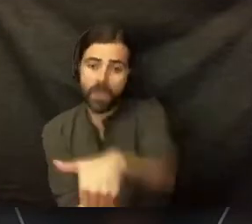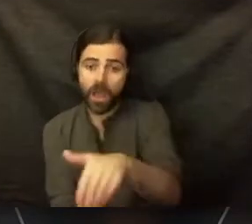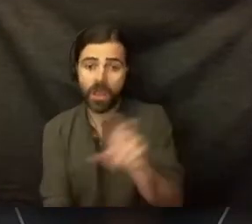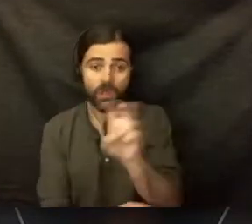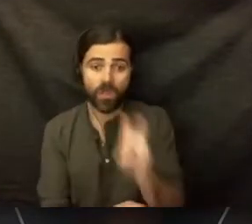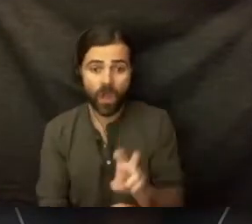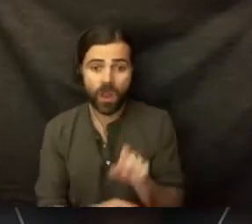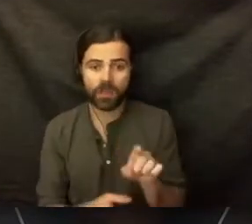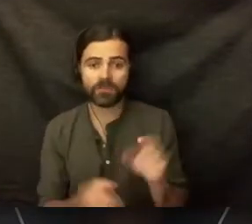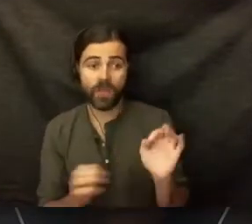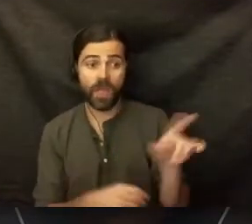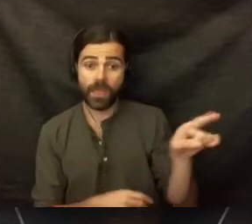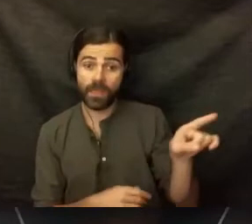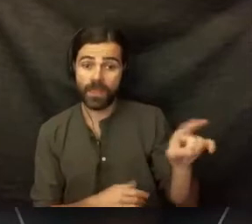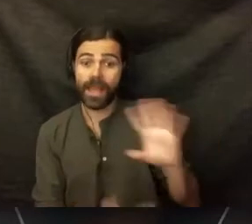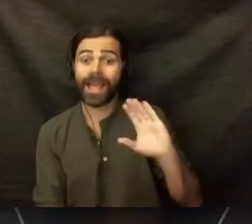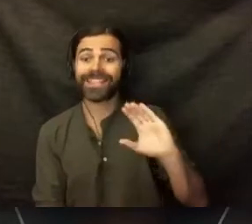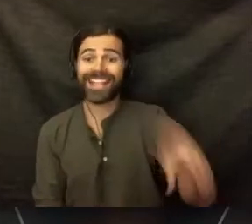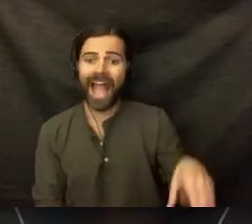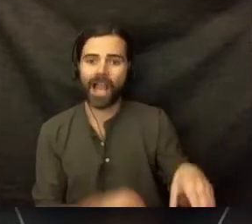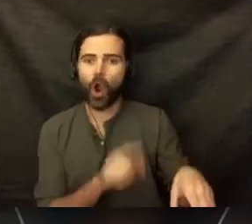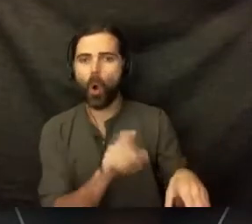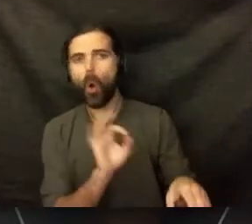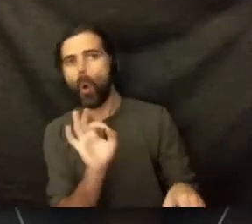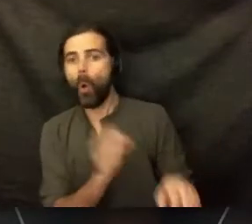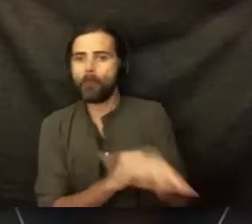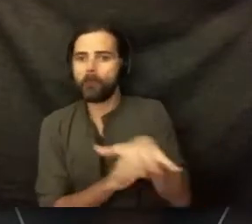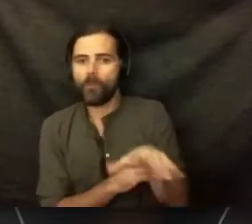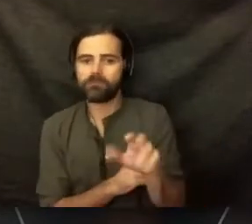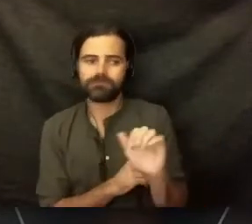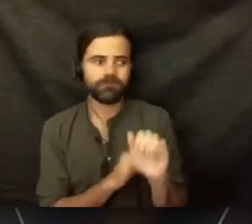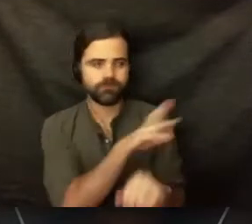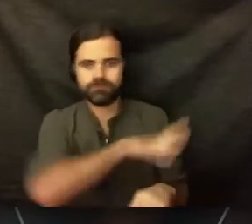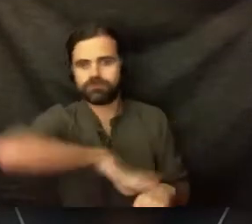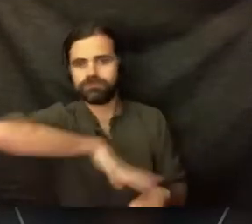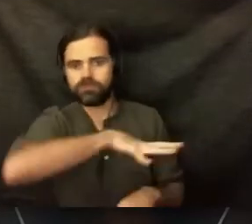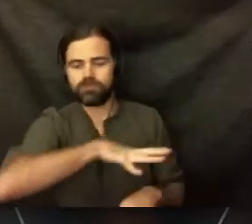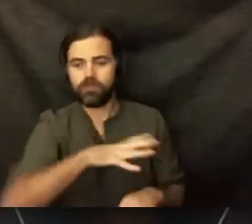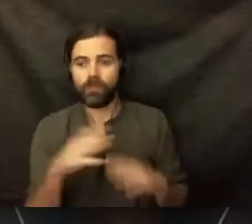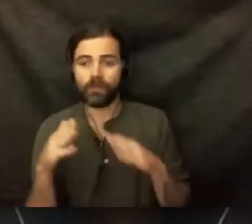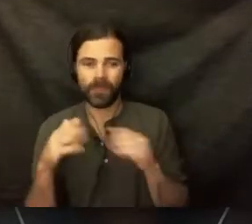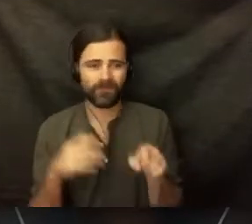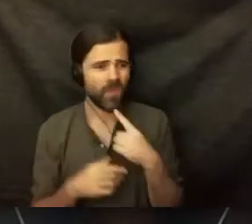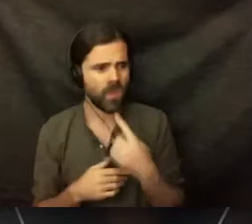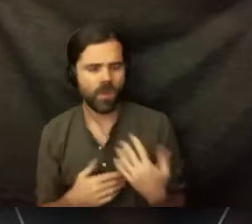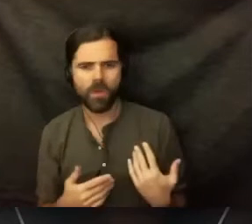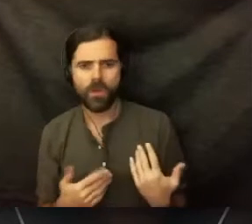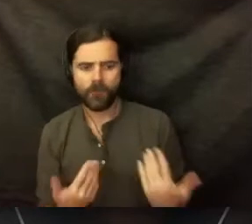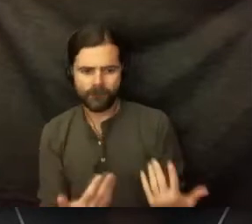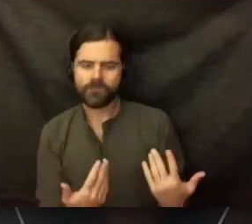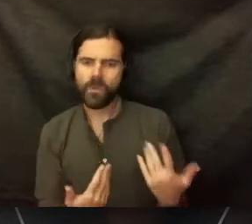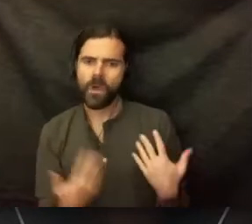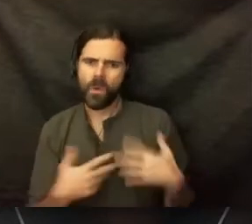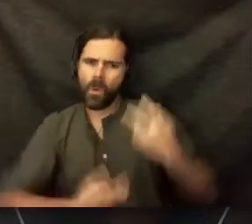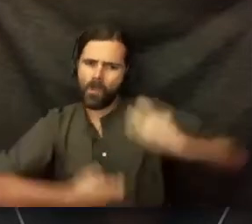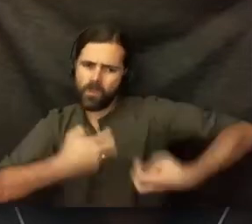places. Again, you realize that actually the quality of our environment was generating huge liabilities and social costs for government as a result